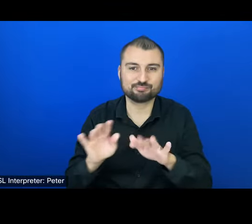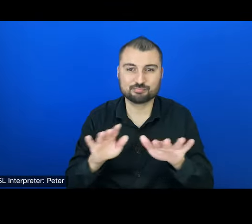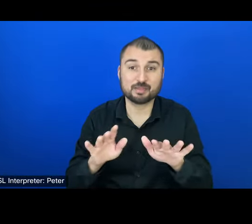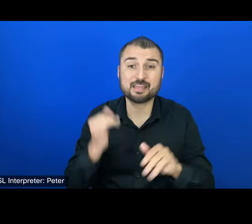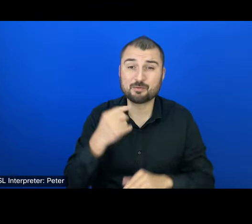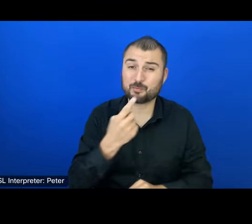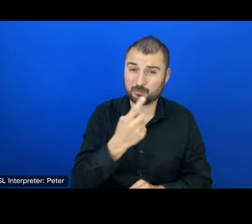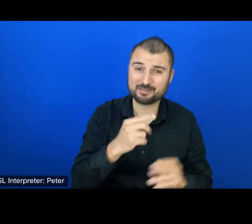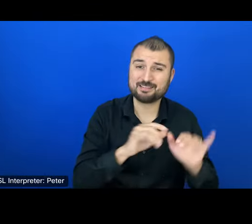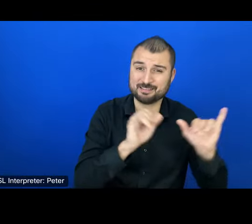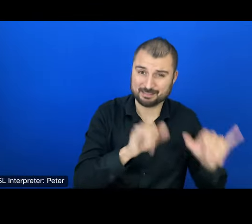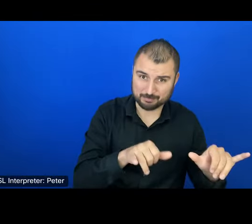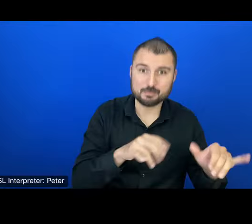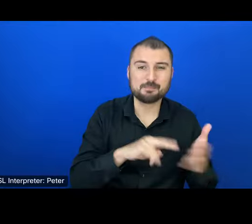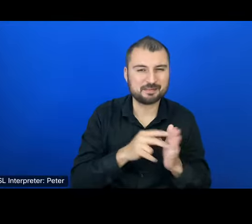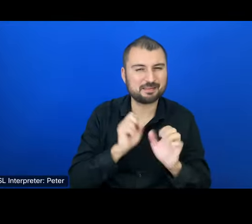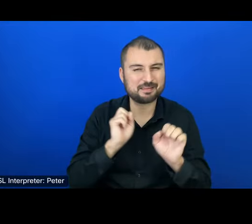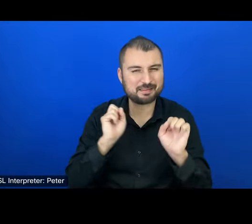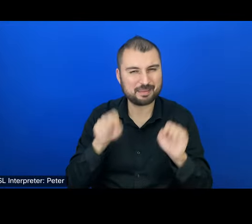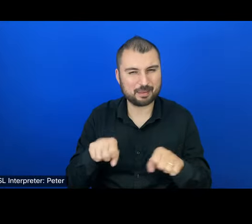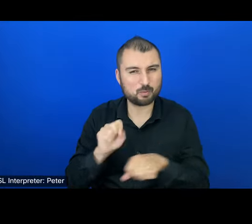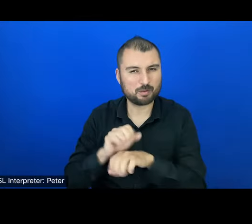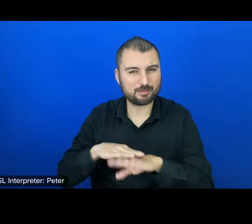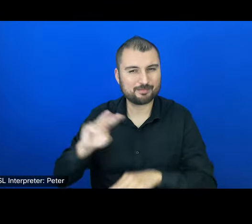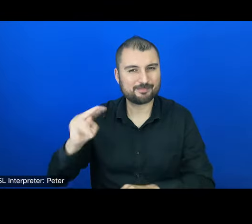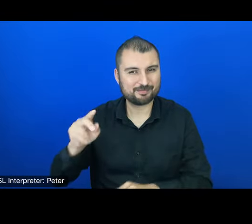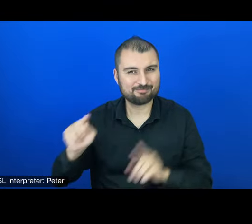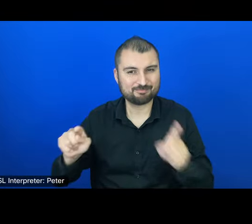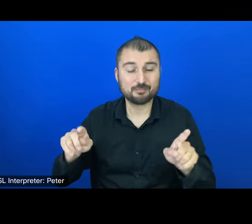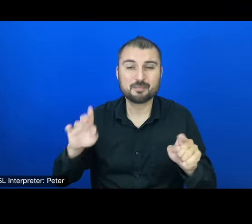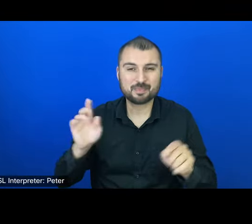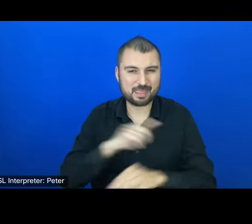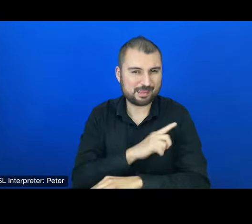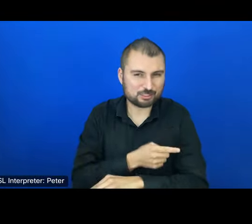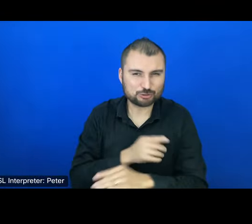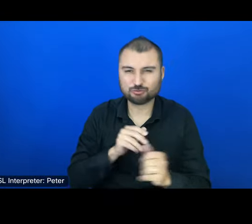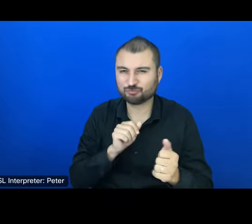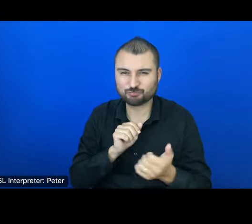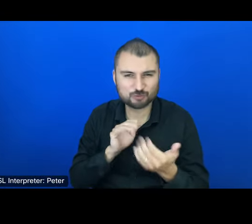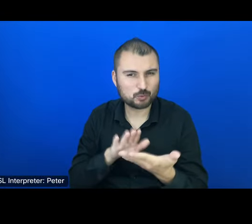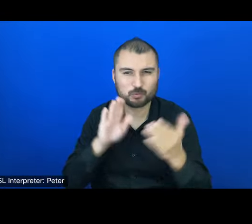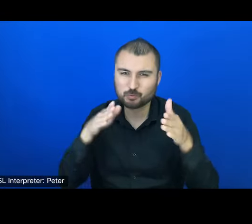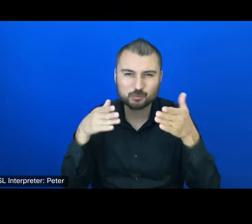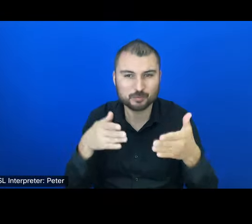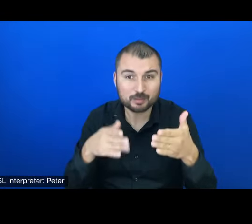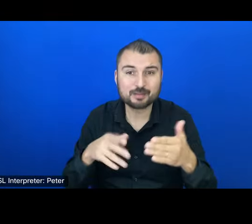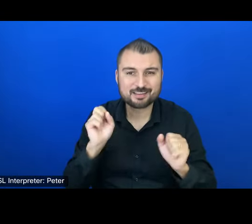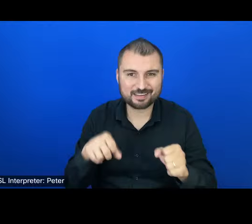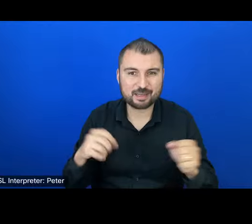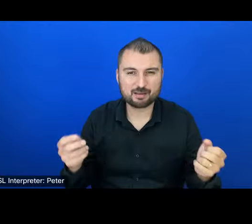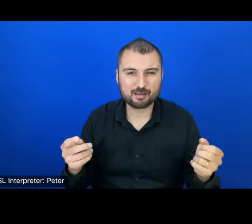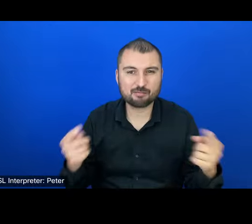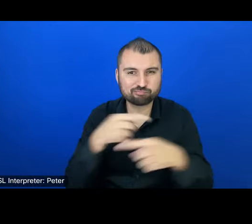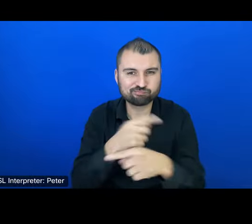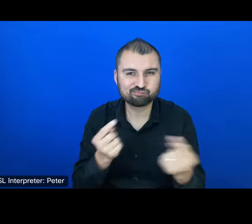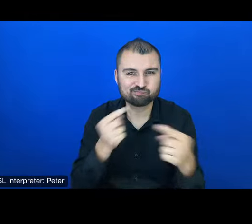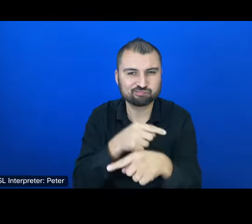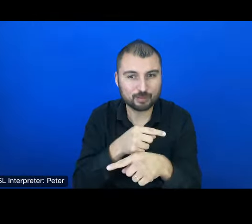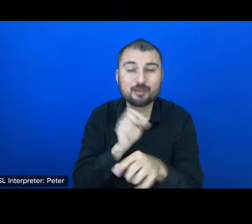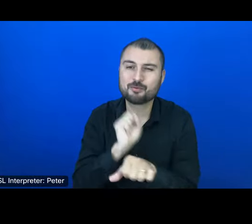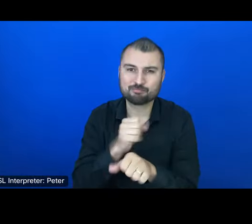second at the other campus, and those energies and focus then translate into the other, and it works out really